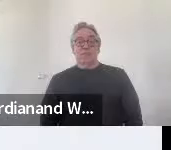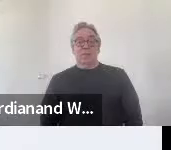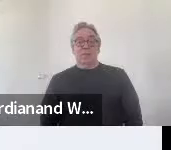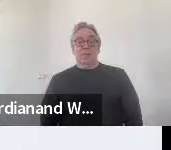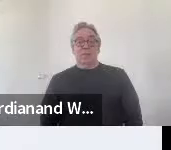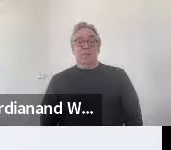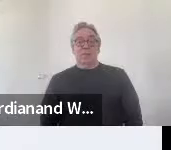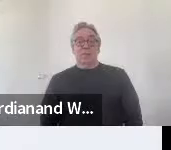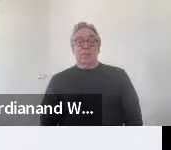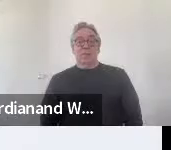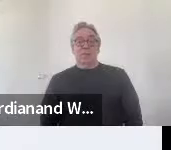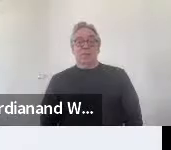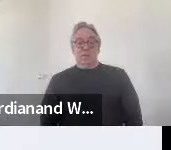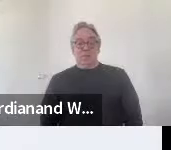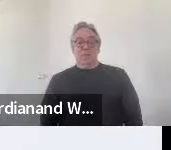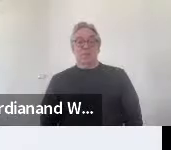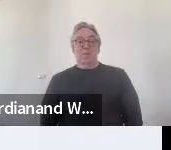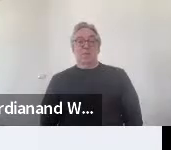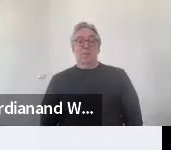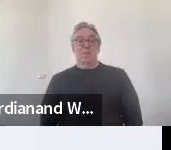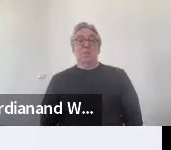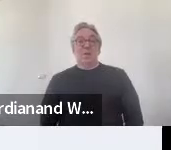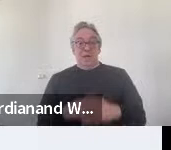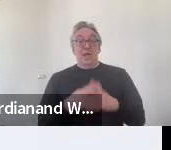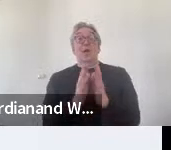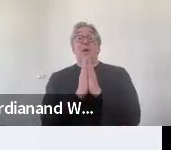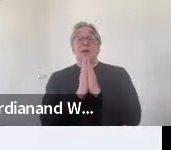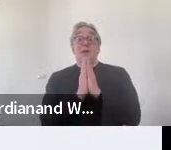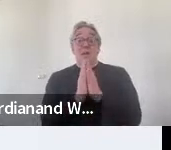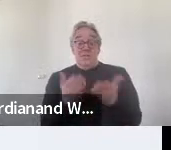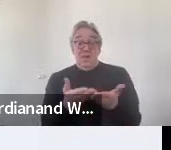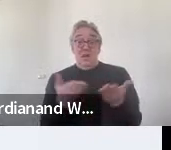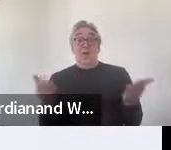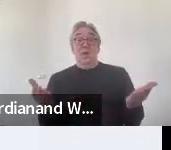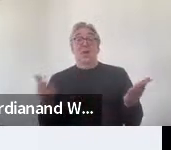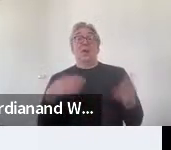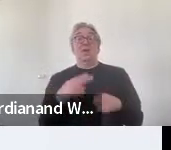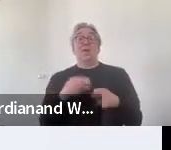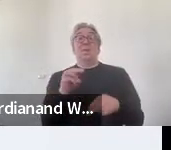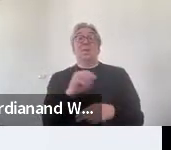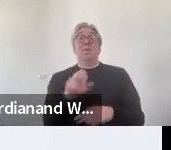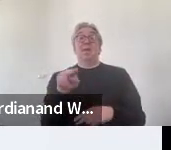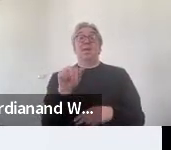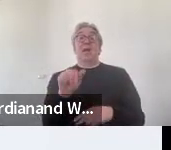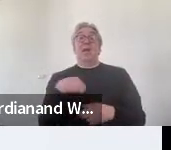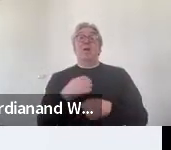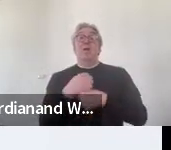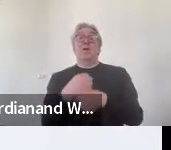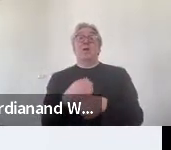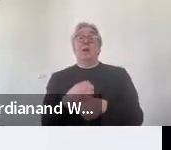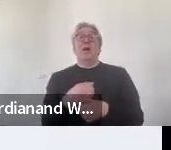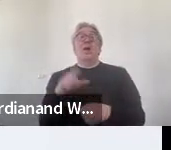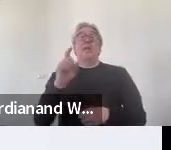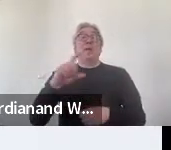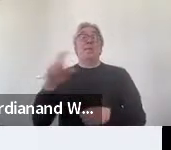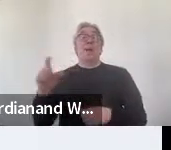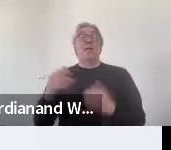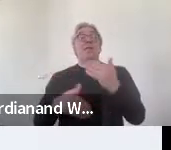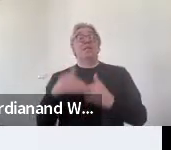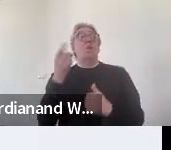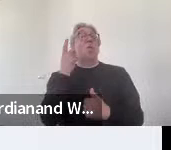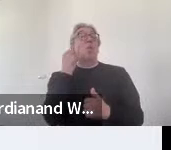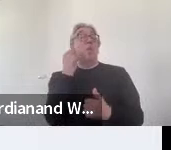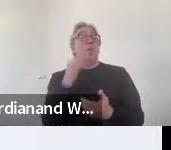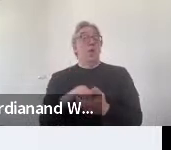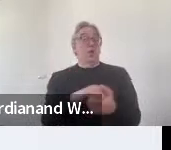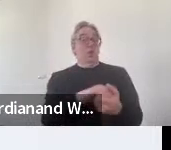We hope to be able to resolve them shortly. Namaste to all. I am Meena Paudel from Nepal Disabled Women Association. I